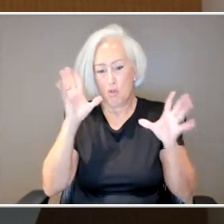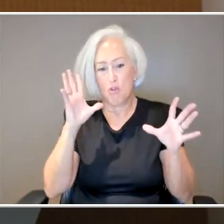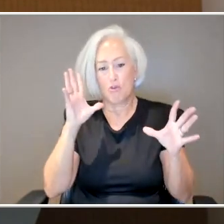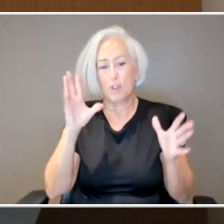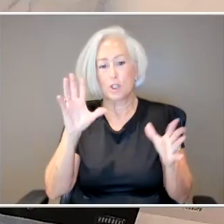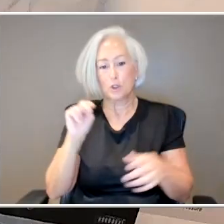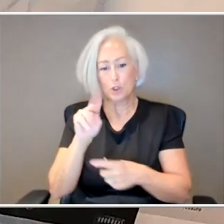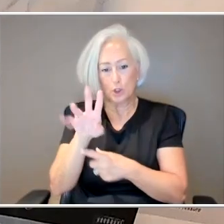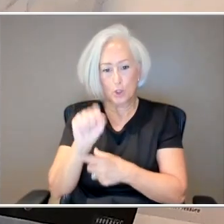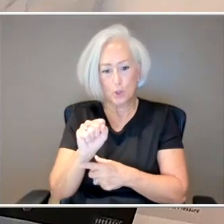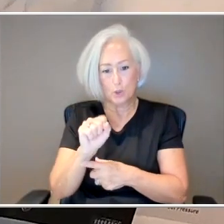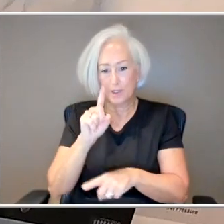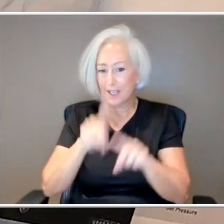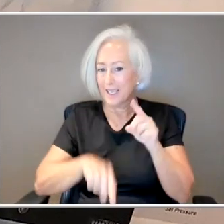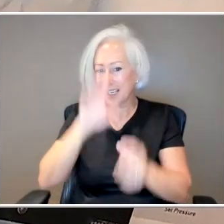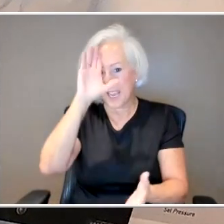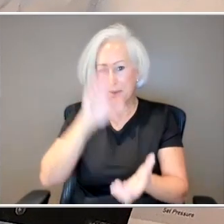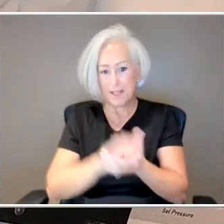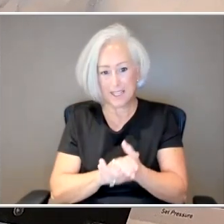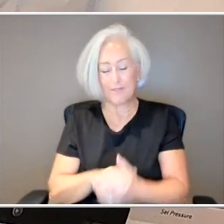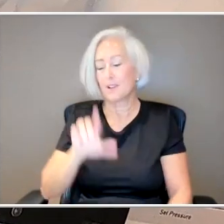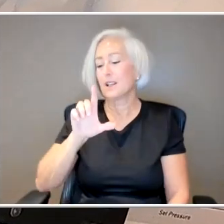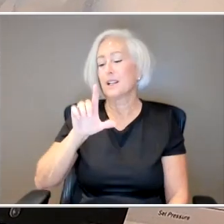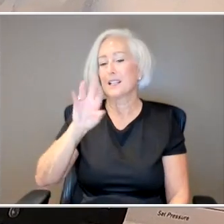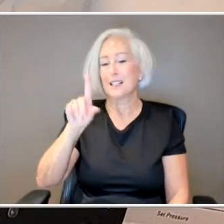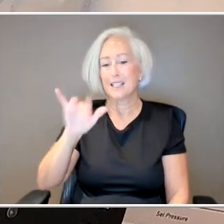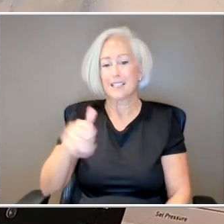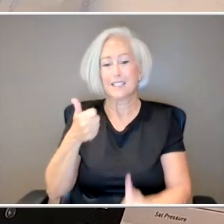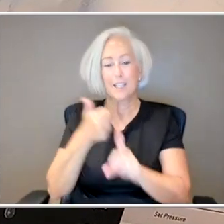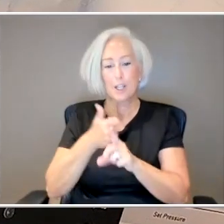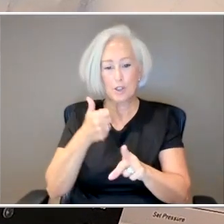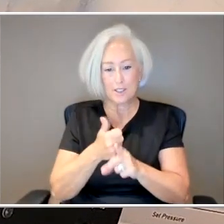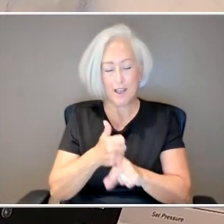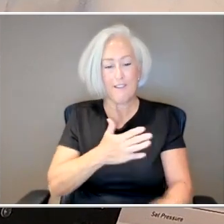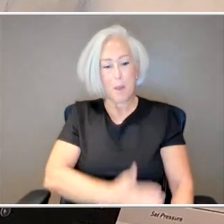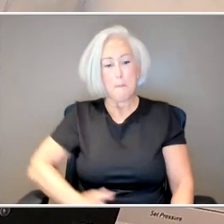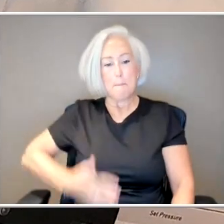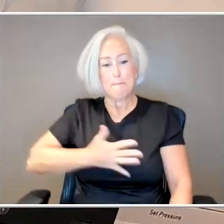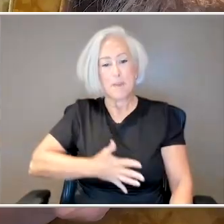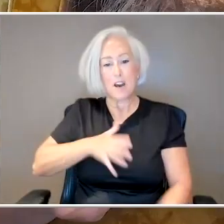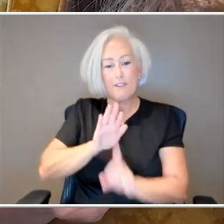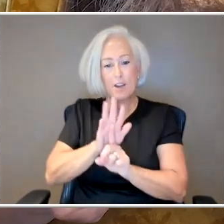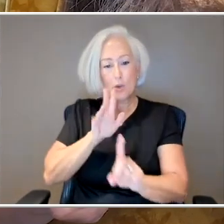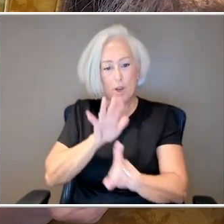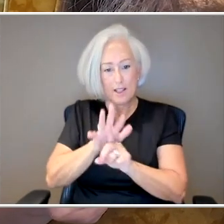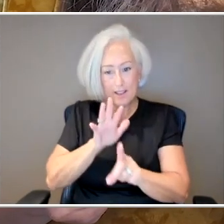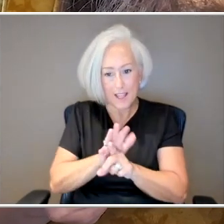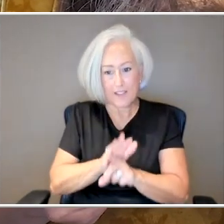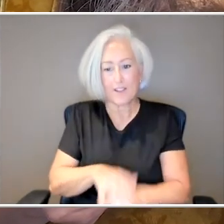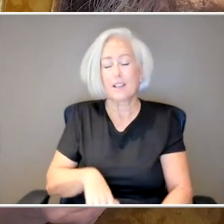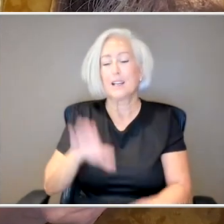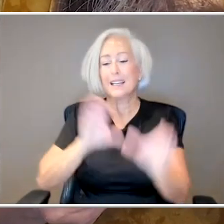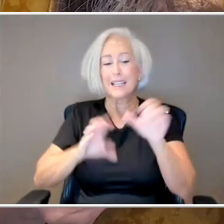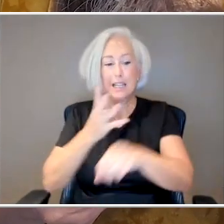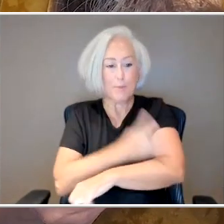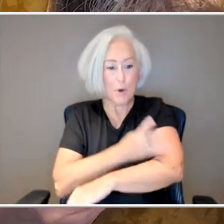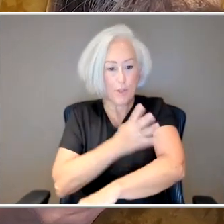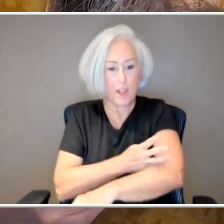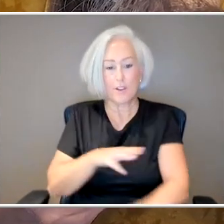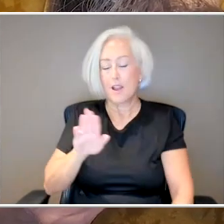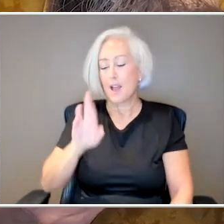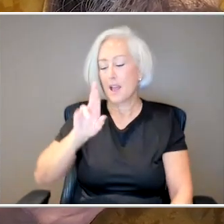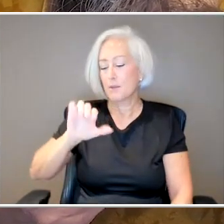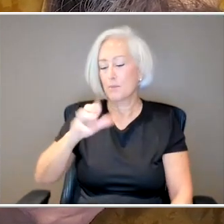cannot believe this. Lindsay received pelvic radiation, chemotherapy, and brachytherapy here at the University of Kansas Cancer